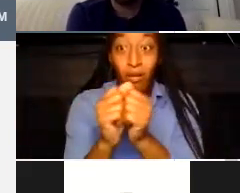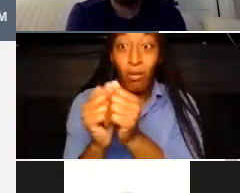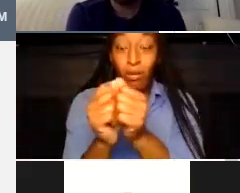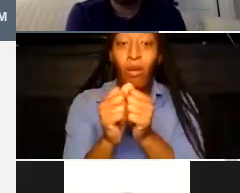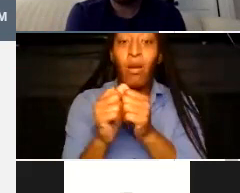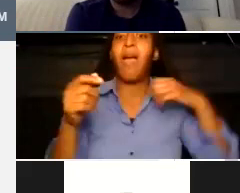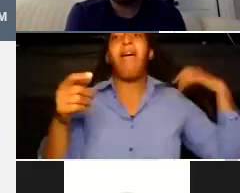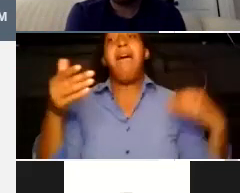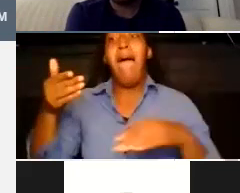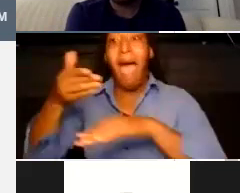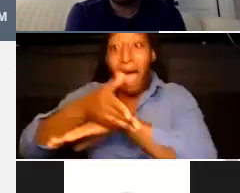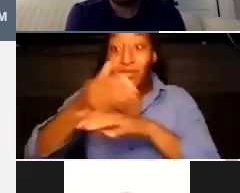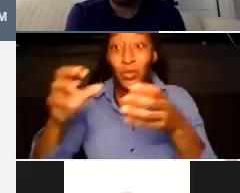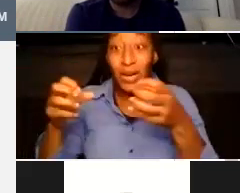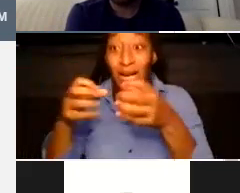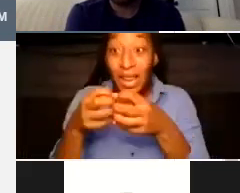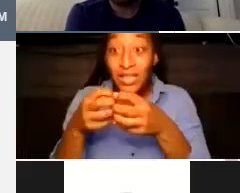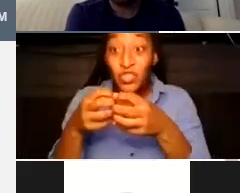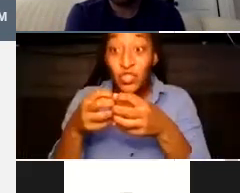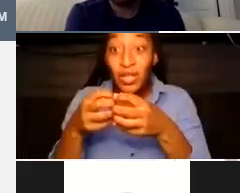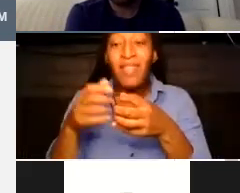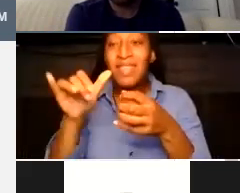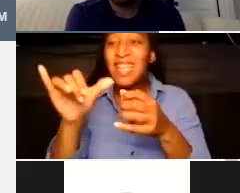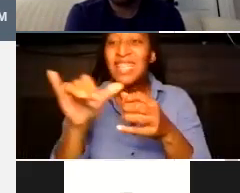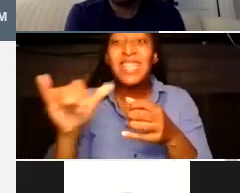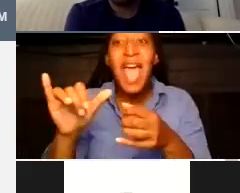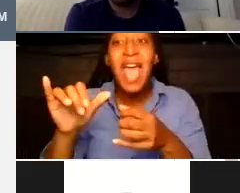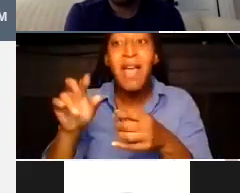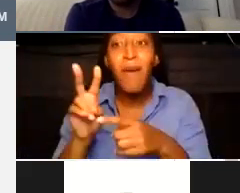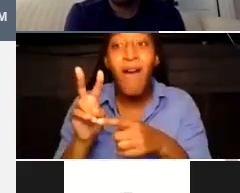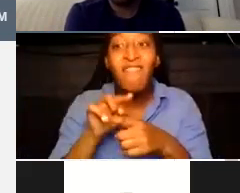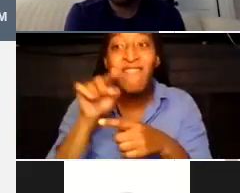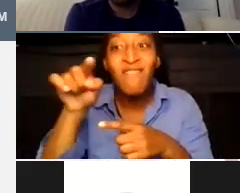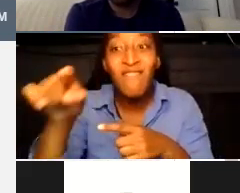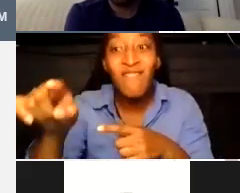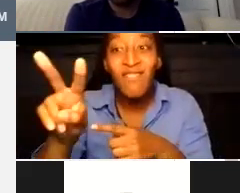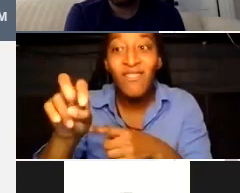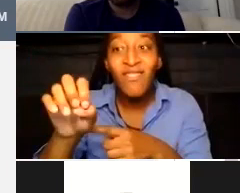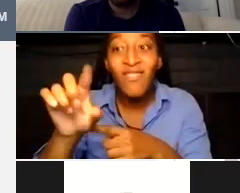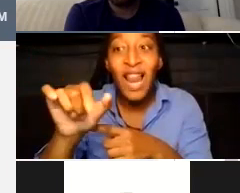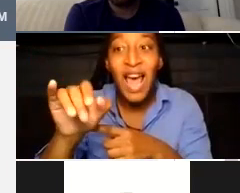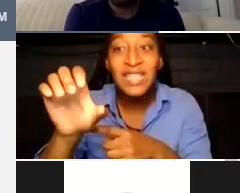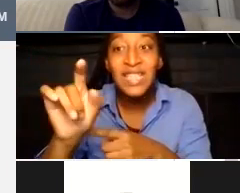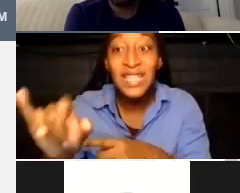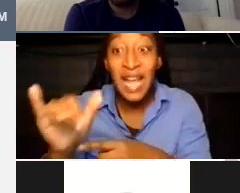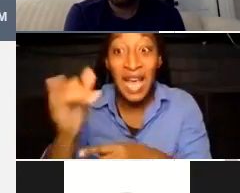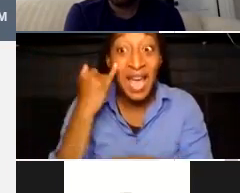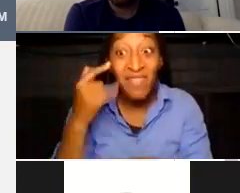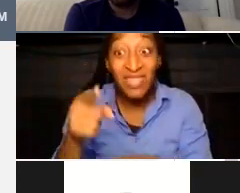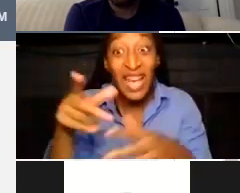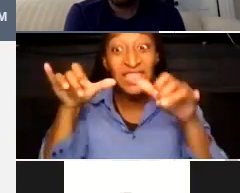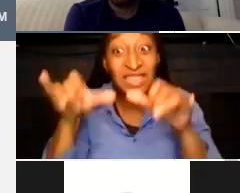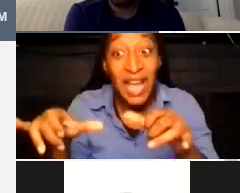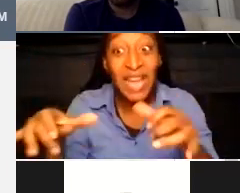have the same velocity. Well, if things are stuck together, they move together with the same velocity. That makes